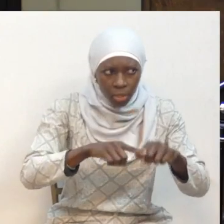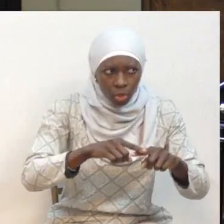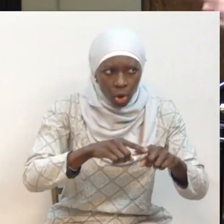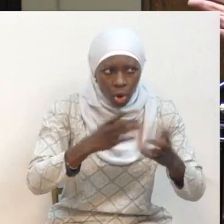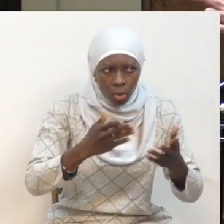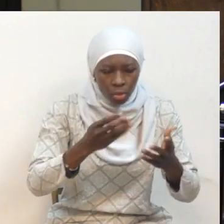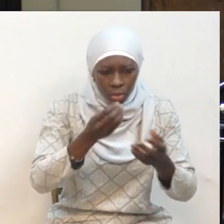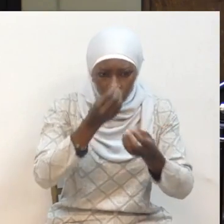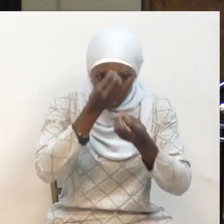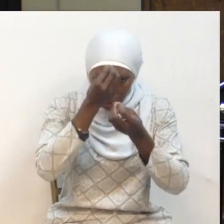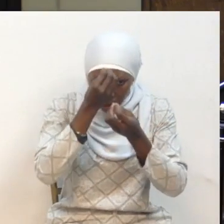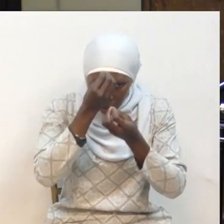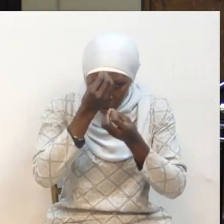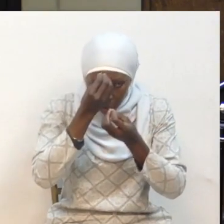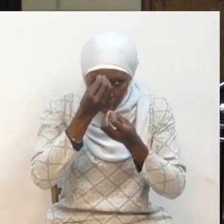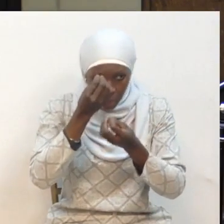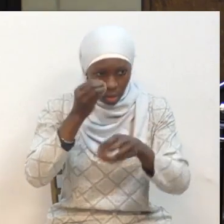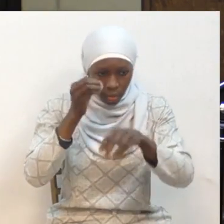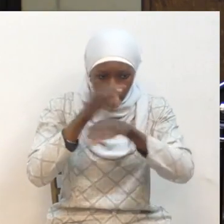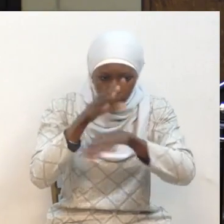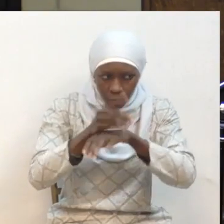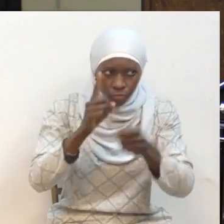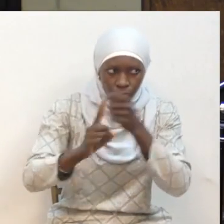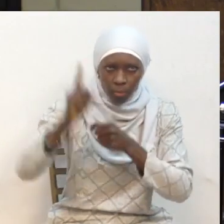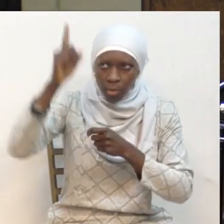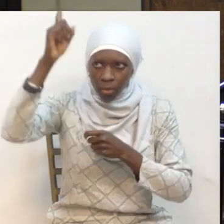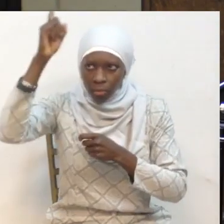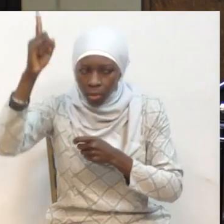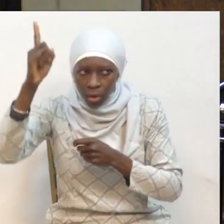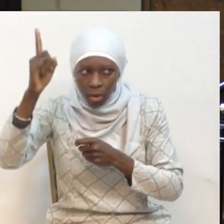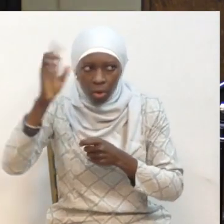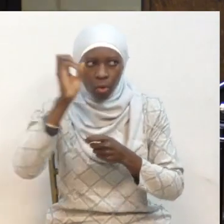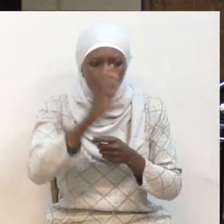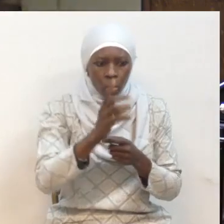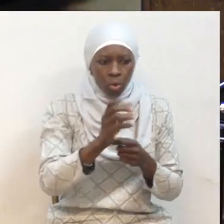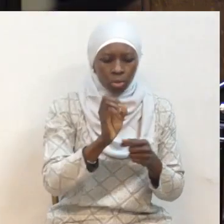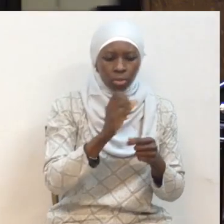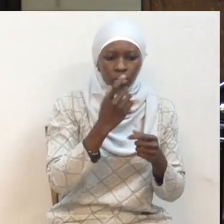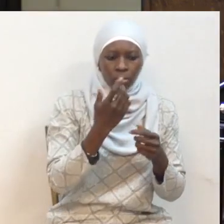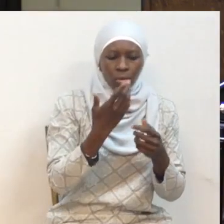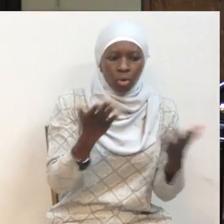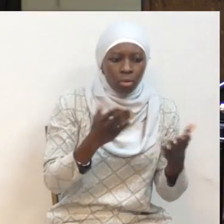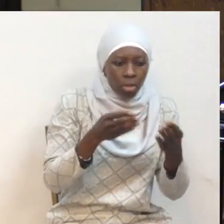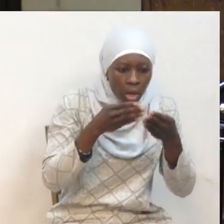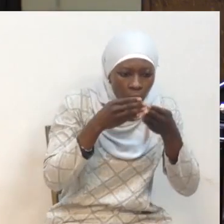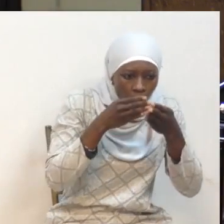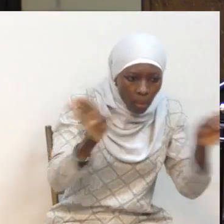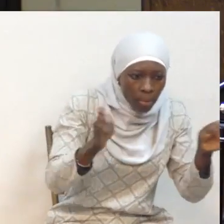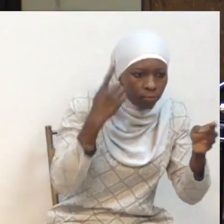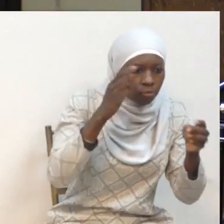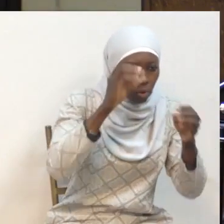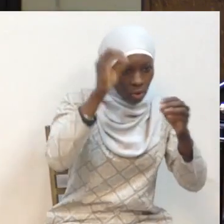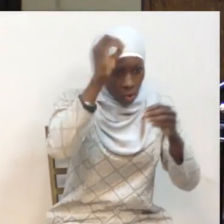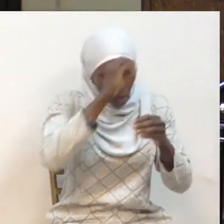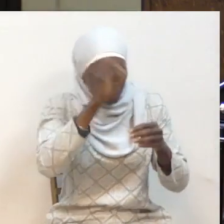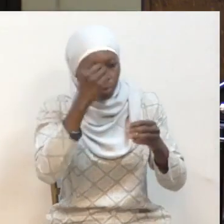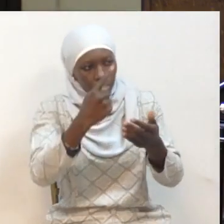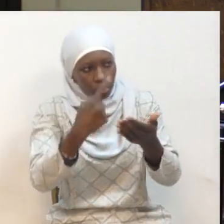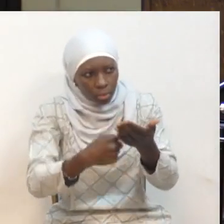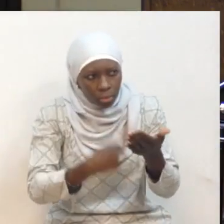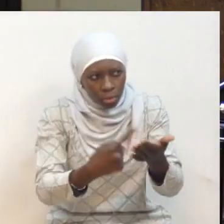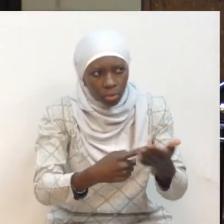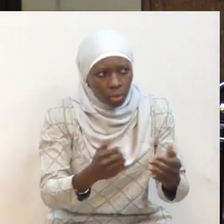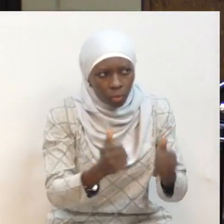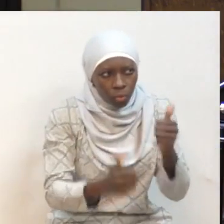Allah, guidance from Allah, revelation, or is it a matter open for opinion and consultation? He said, no, it's a matter